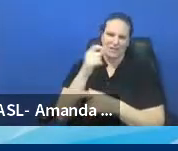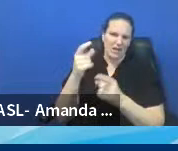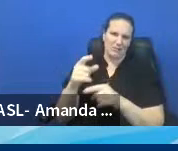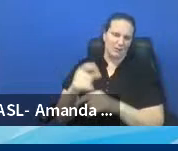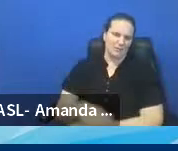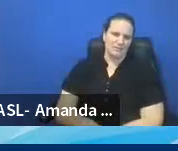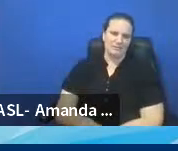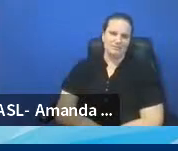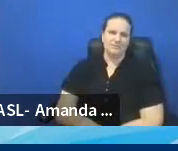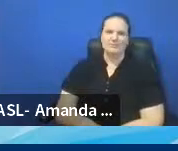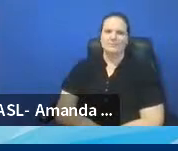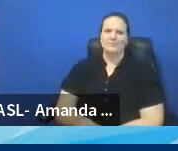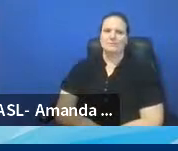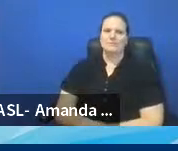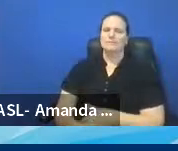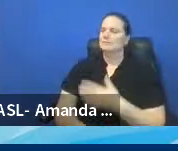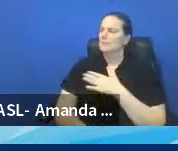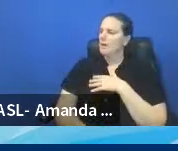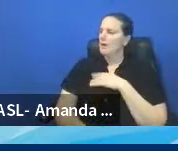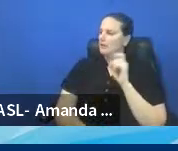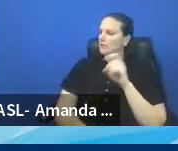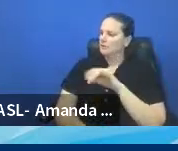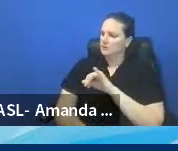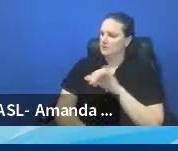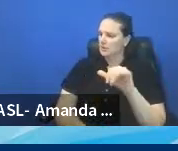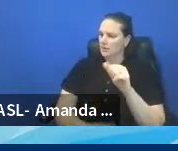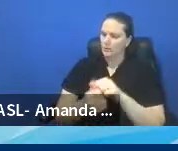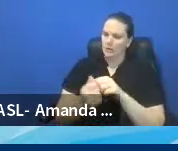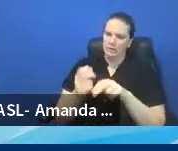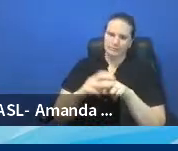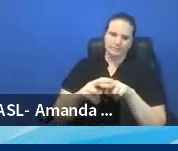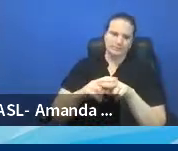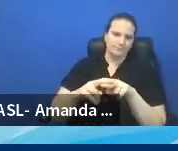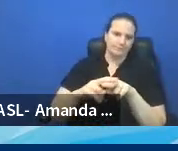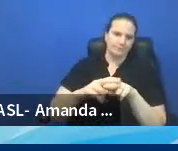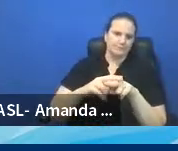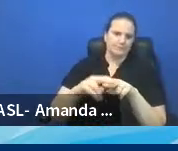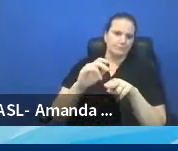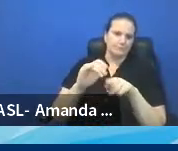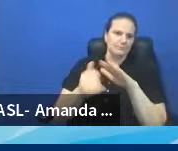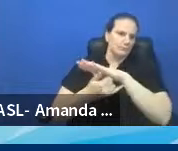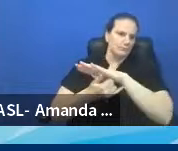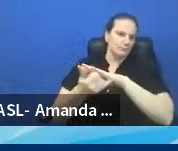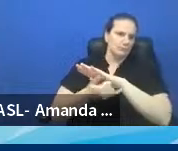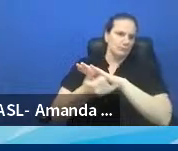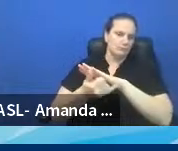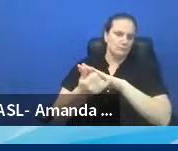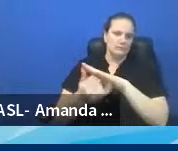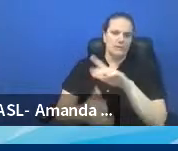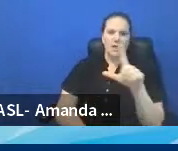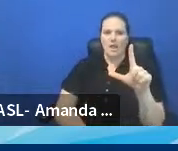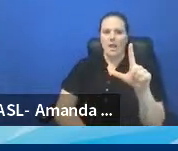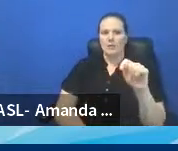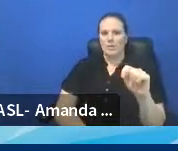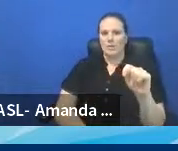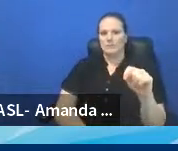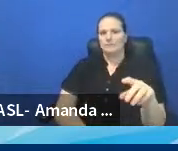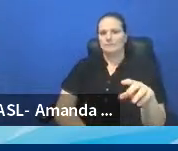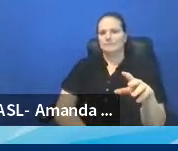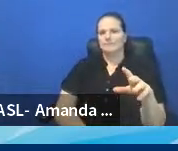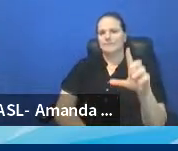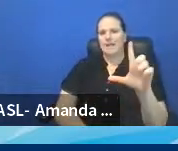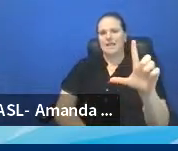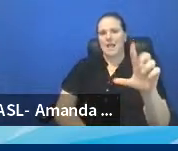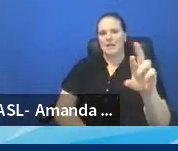So I kind of had the same question, but as related to light rail, whether the light rail passenger ticket fees would go